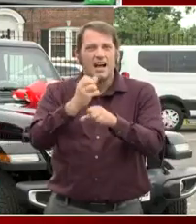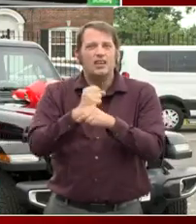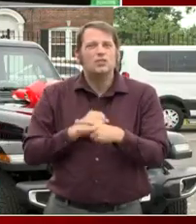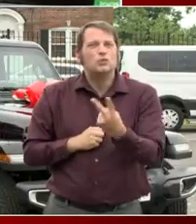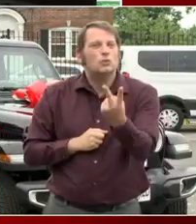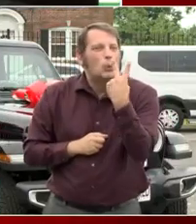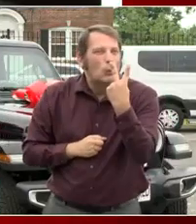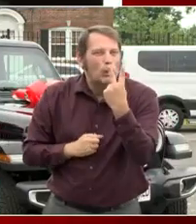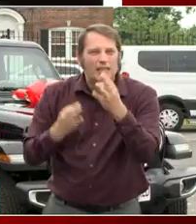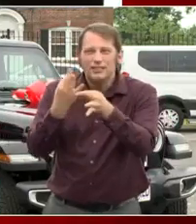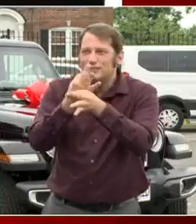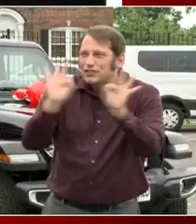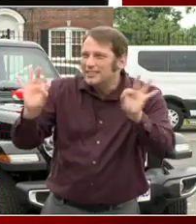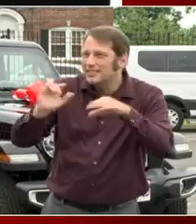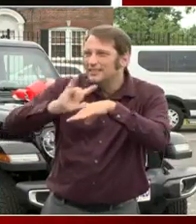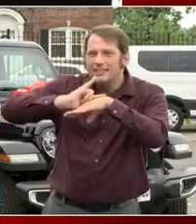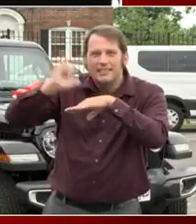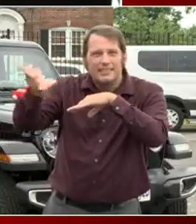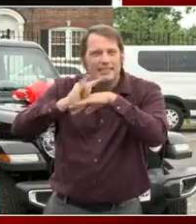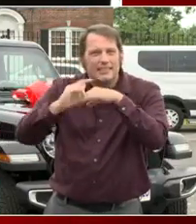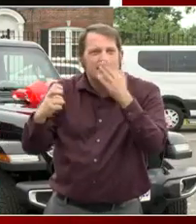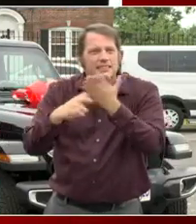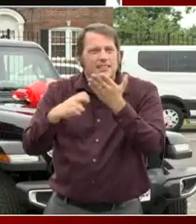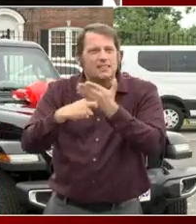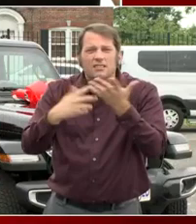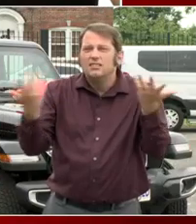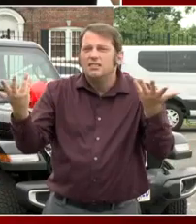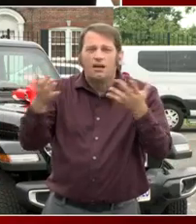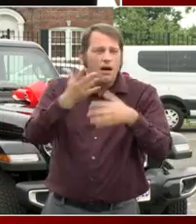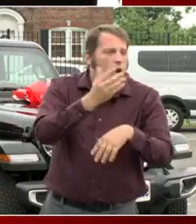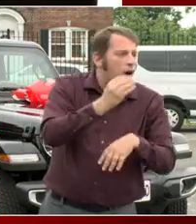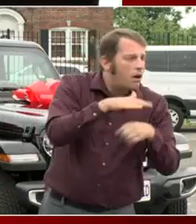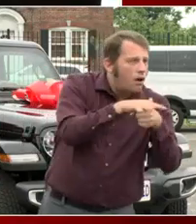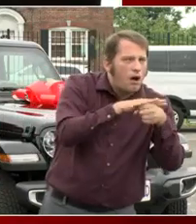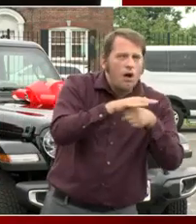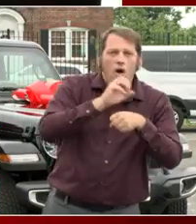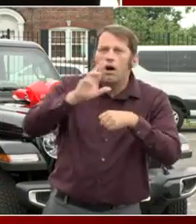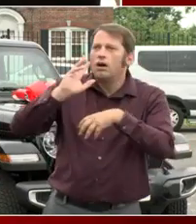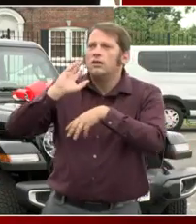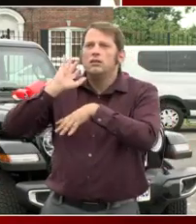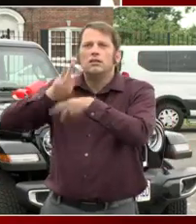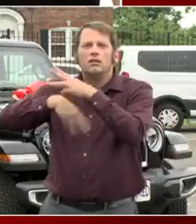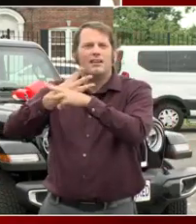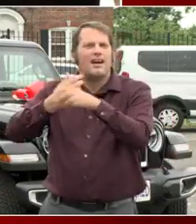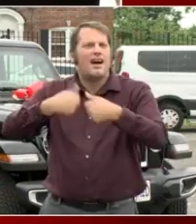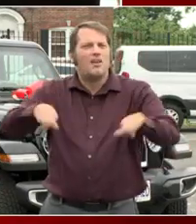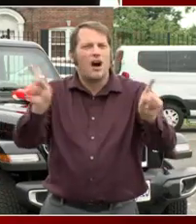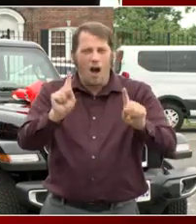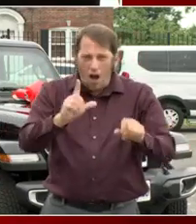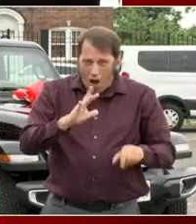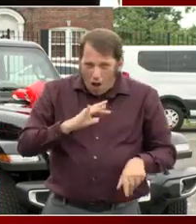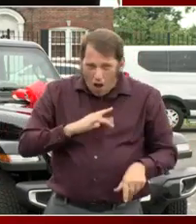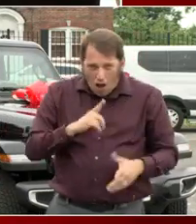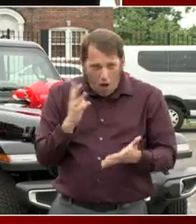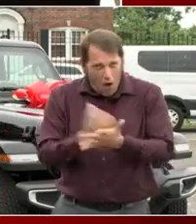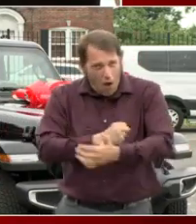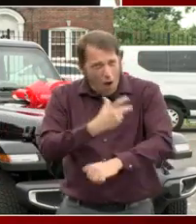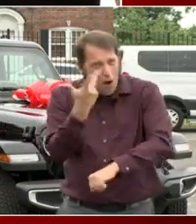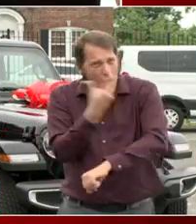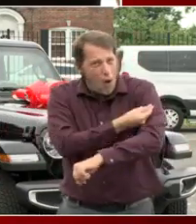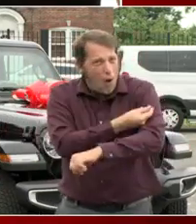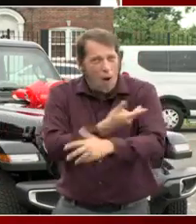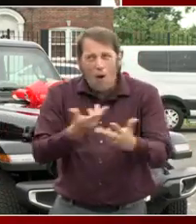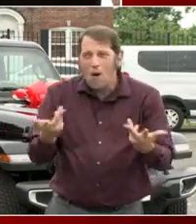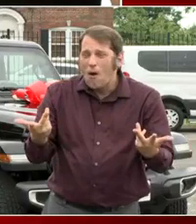That's a good shot. That's a good shot. And again, your chances of winning are